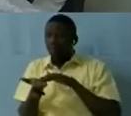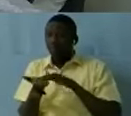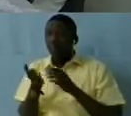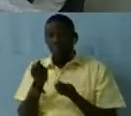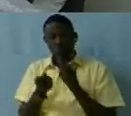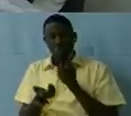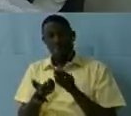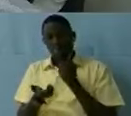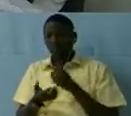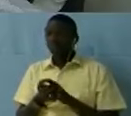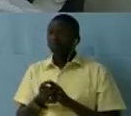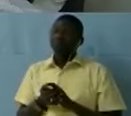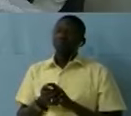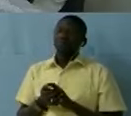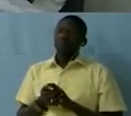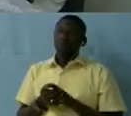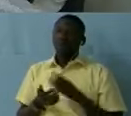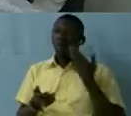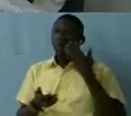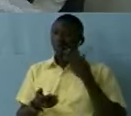And when I started again,